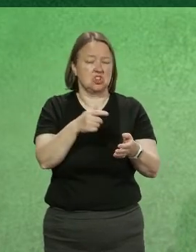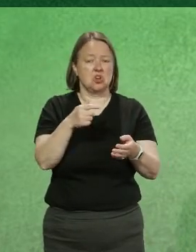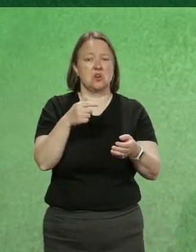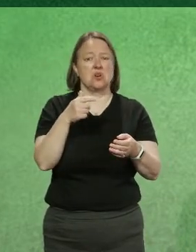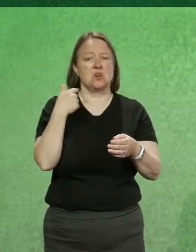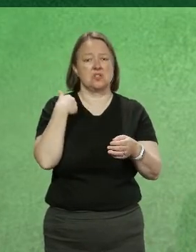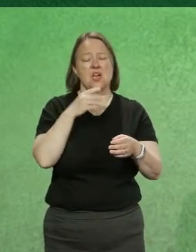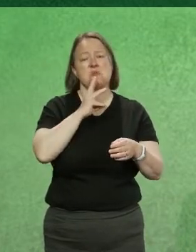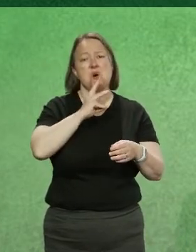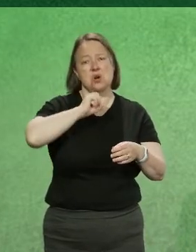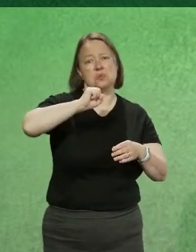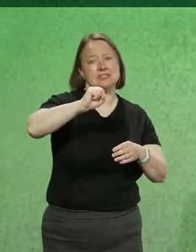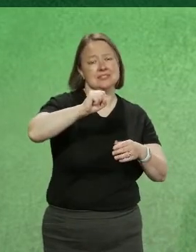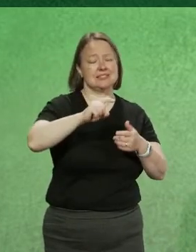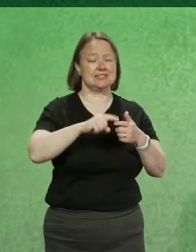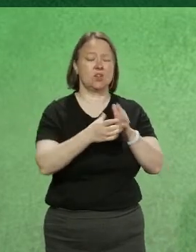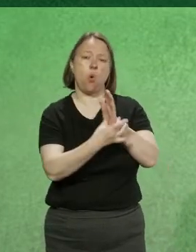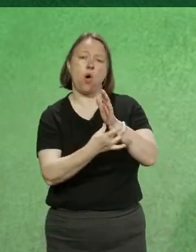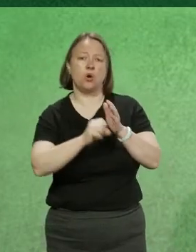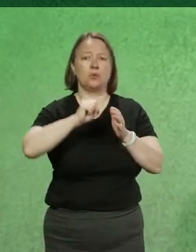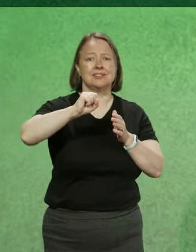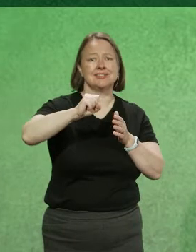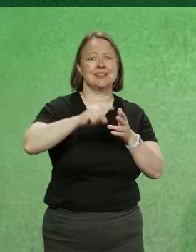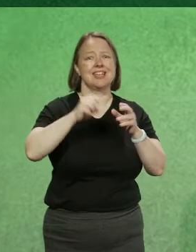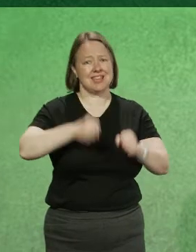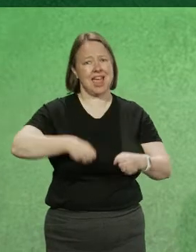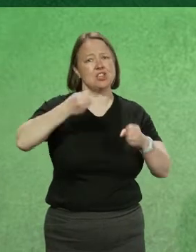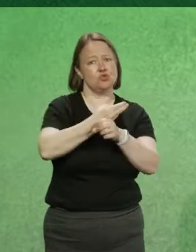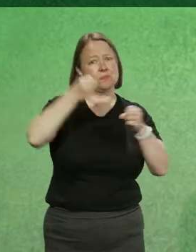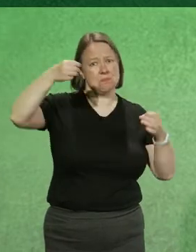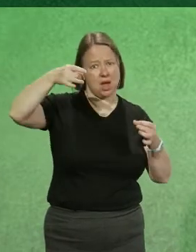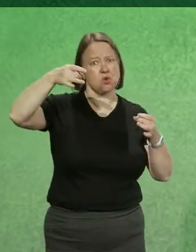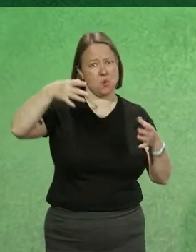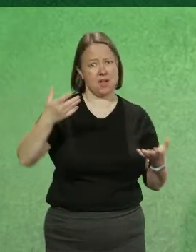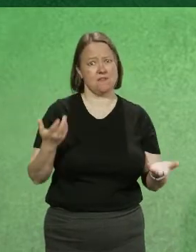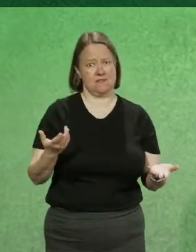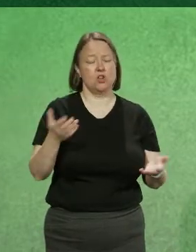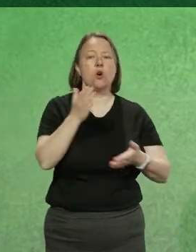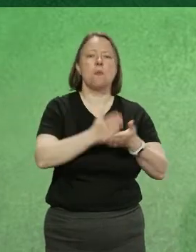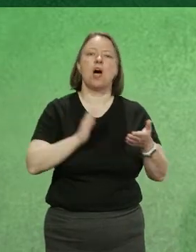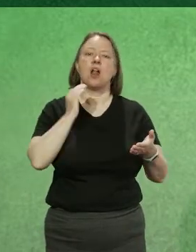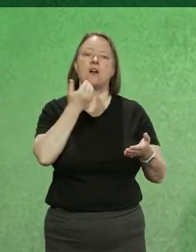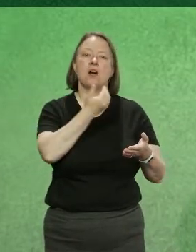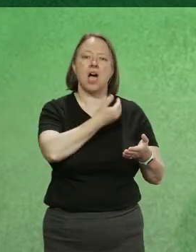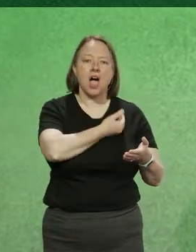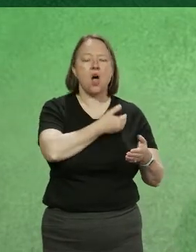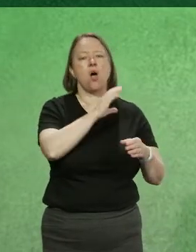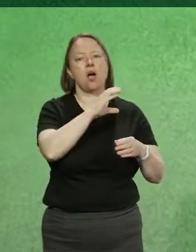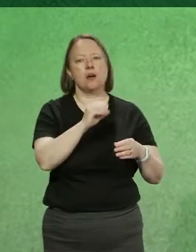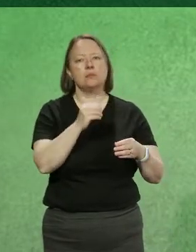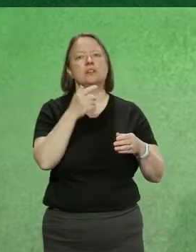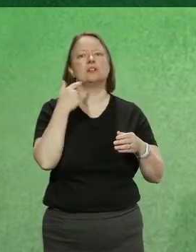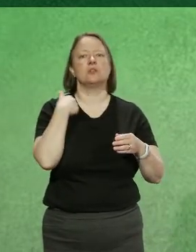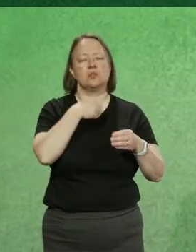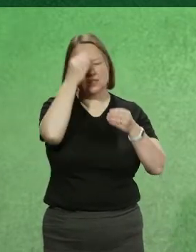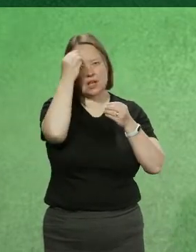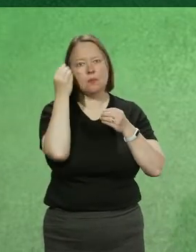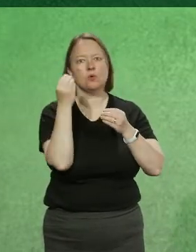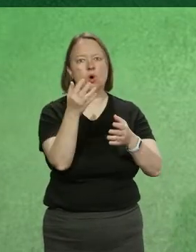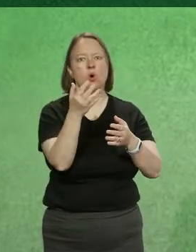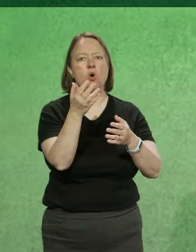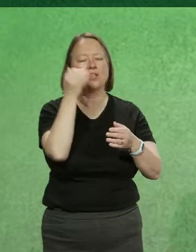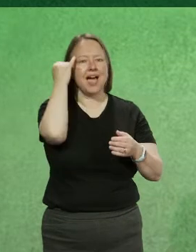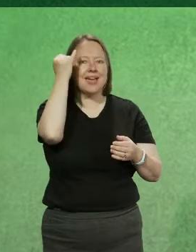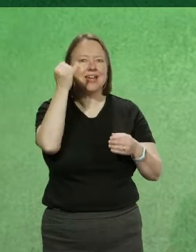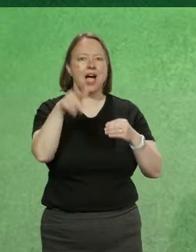water resistant, oil resistant, and also microwavable. So as part of our campaign and letting them know the whole